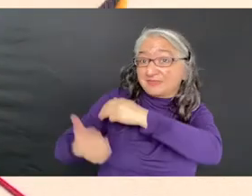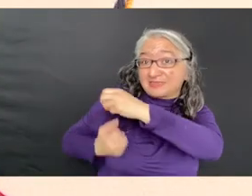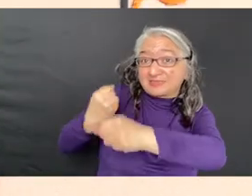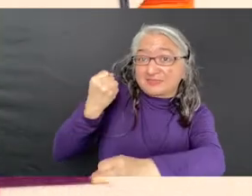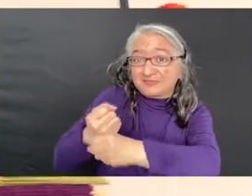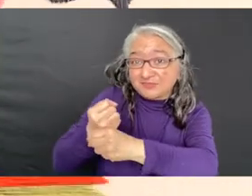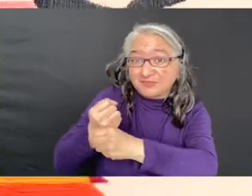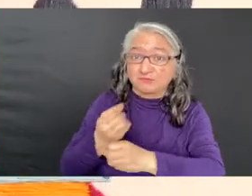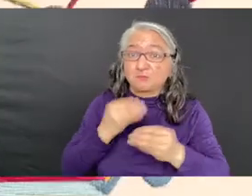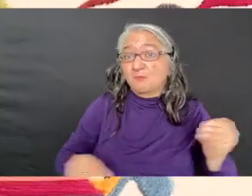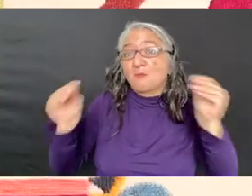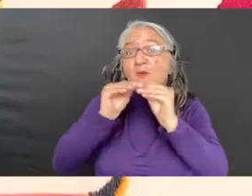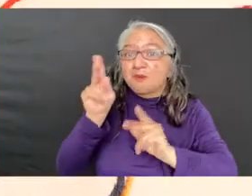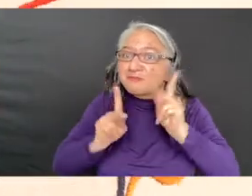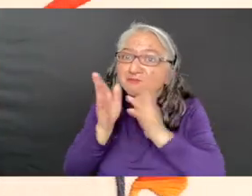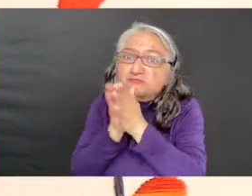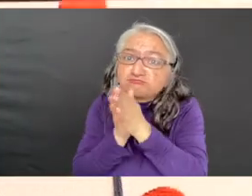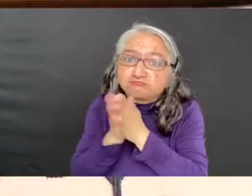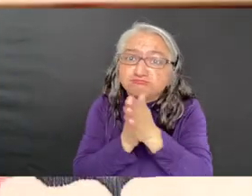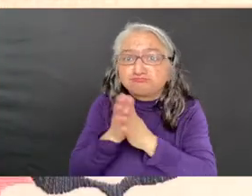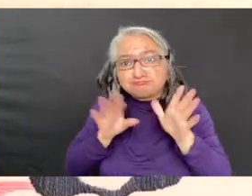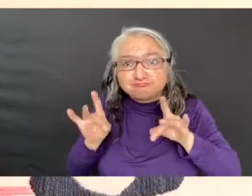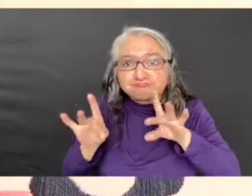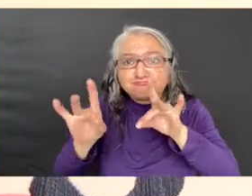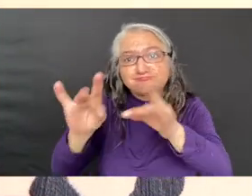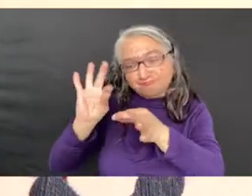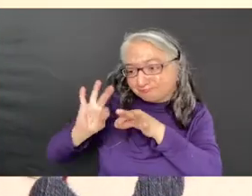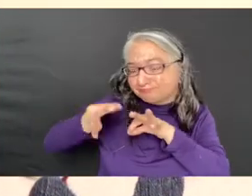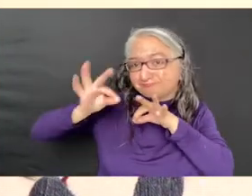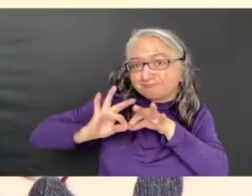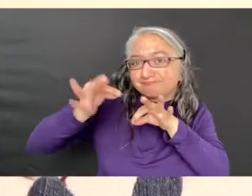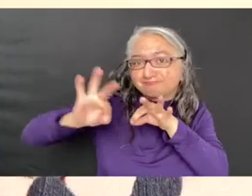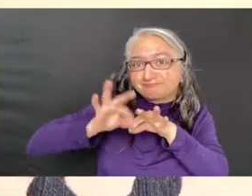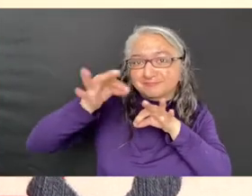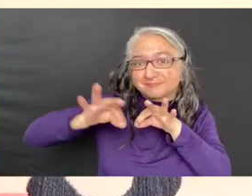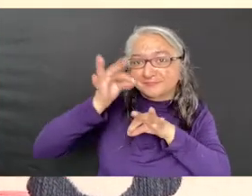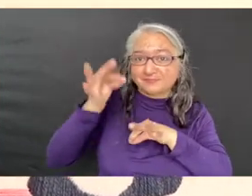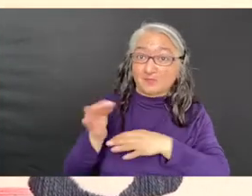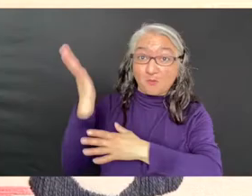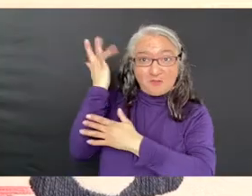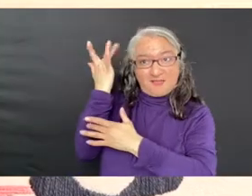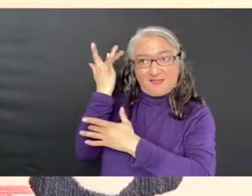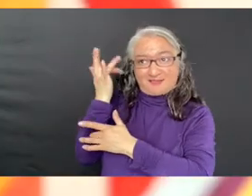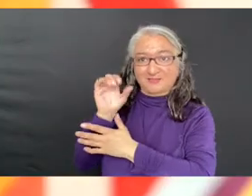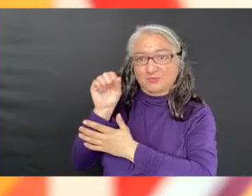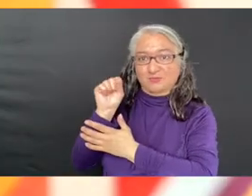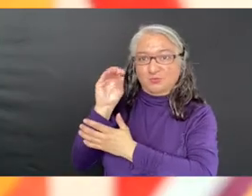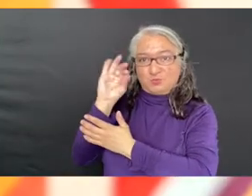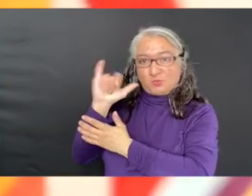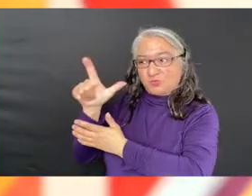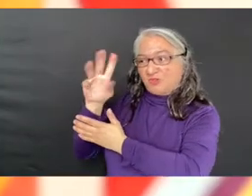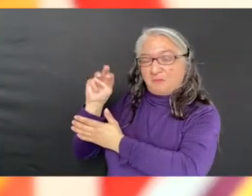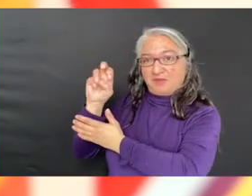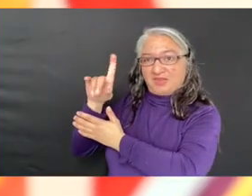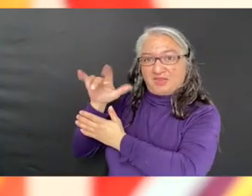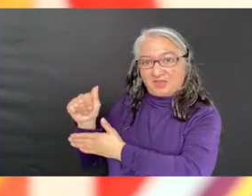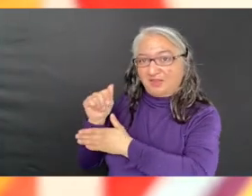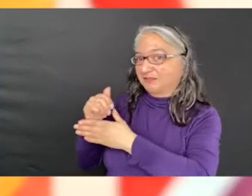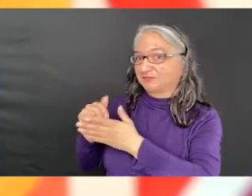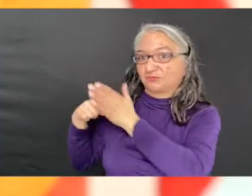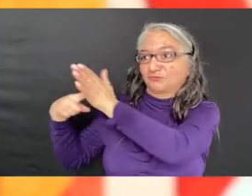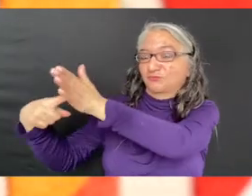significant growth in the popularity of hand embroidery. Social media is allowing artists to share their work more extensively,